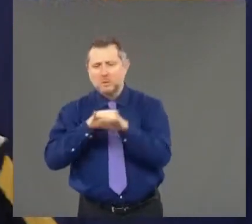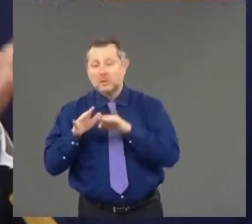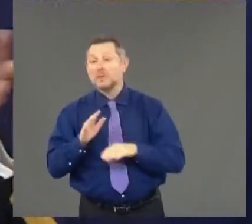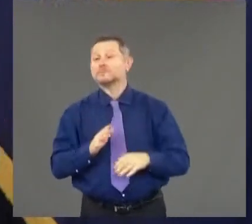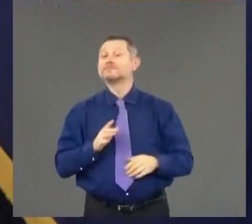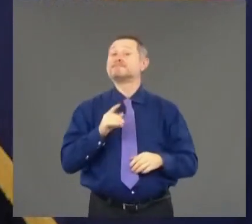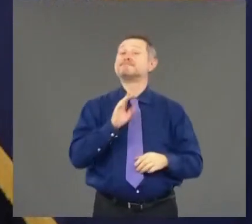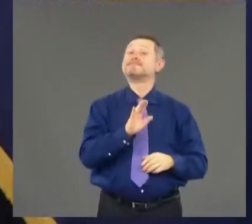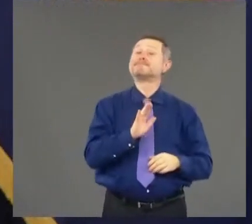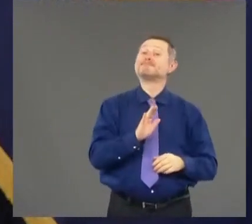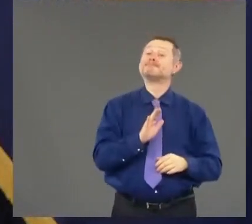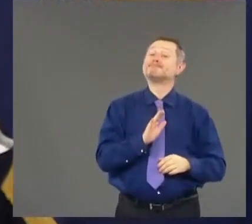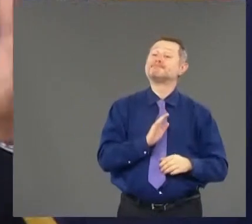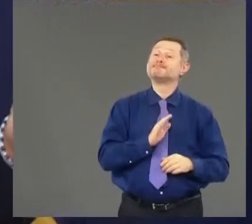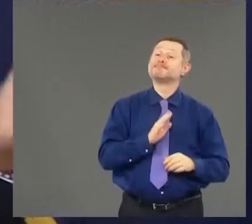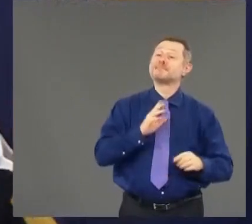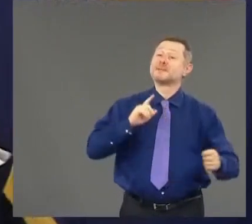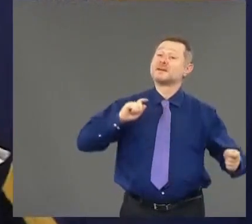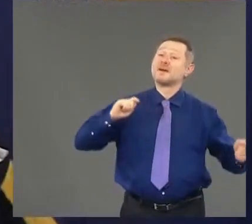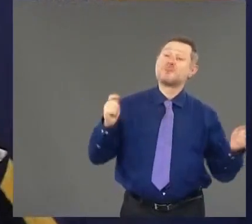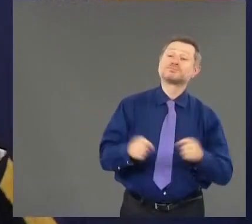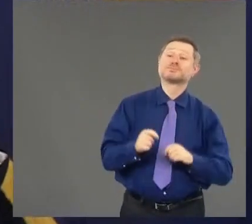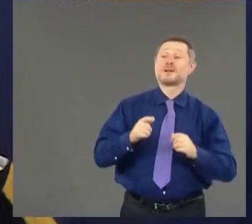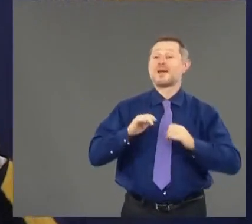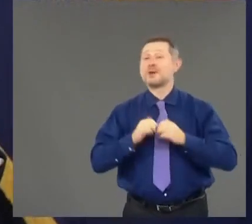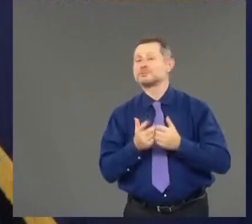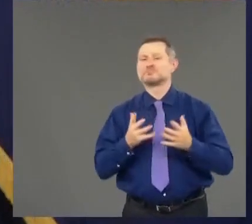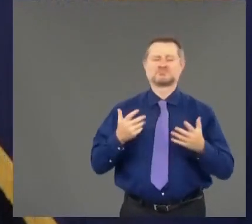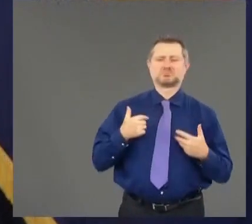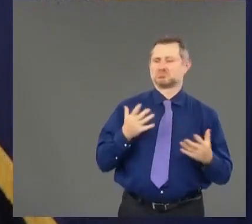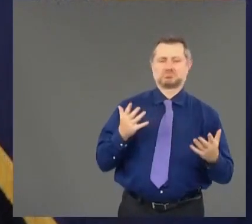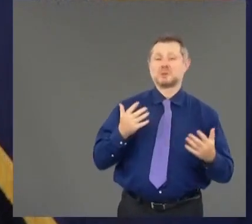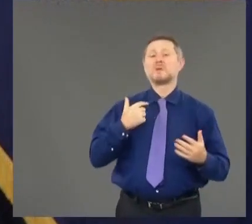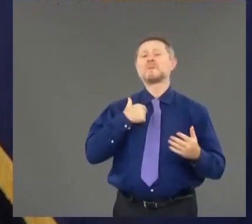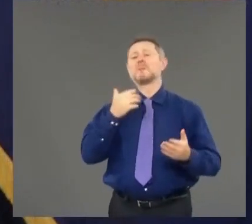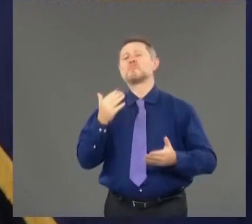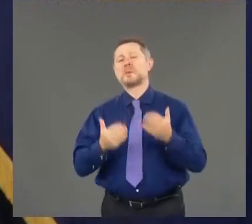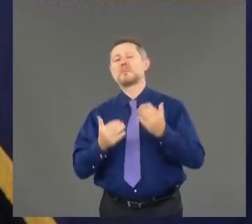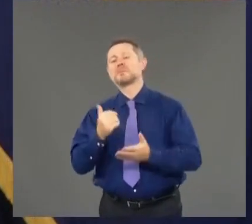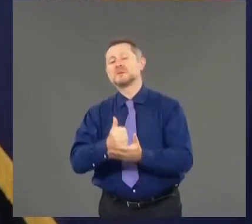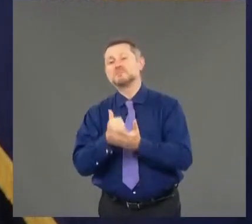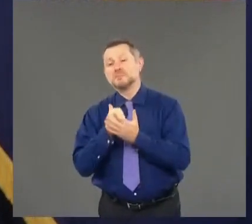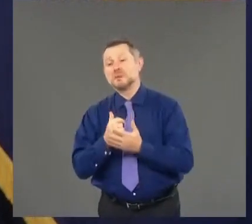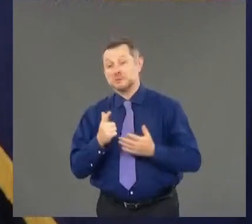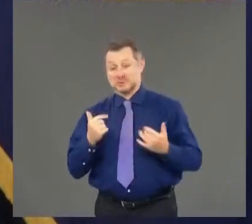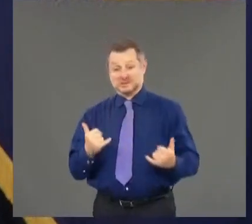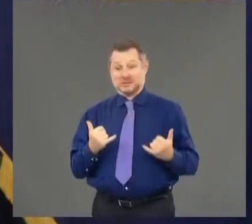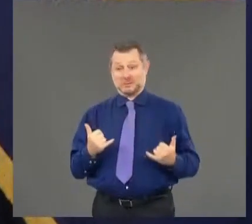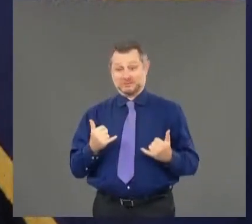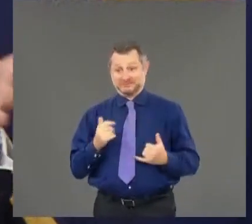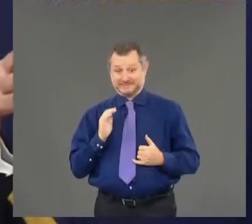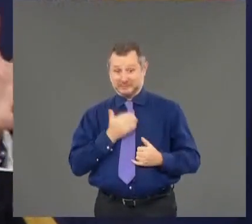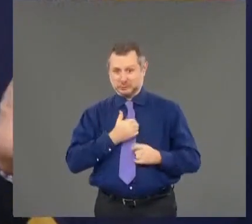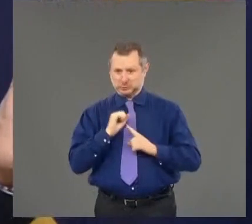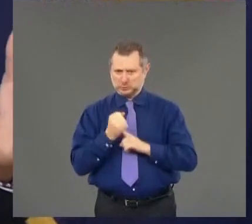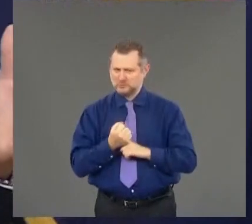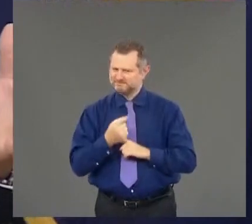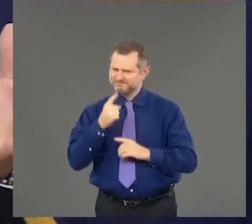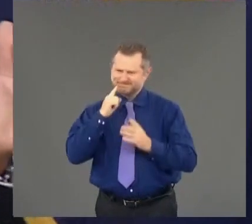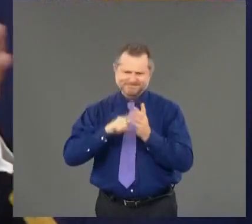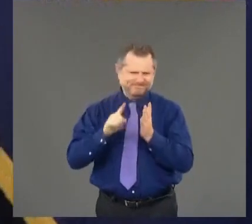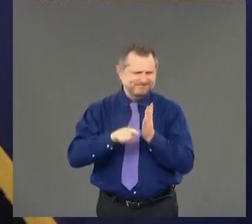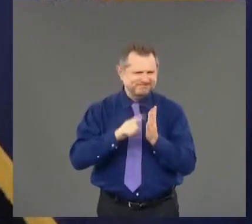consequence one way or the other, but maybe it could help. And in the situation we're in, we're looking for help anywhere we